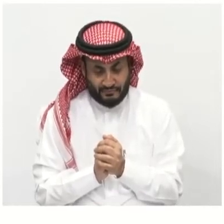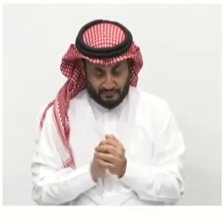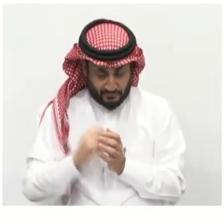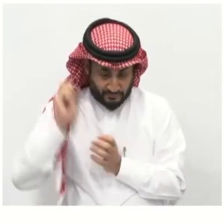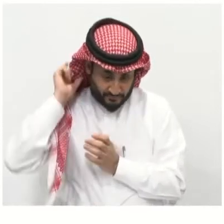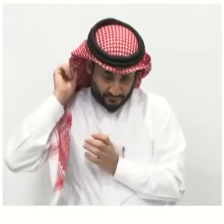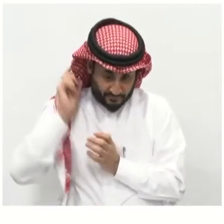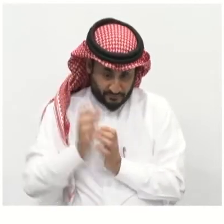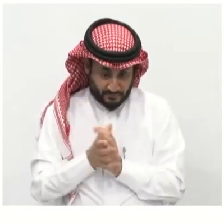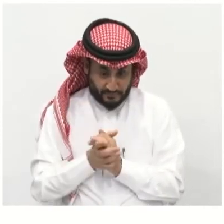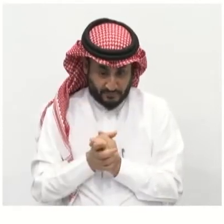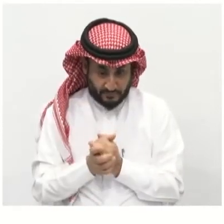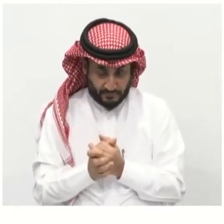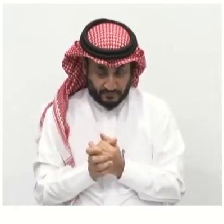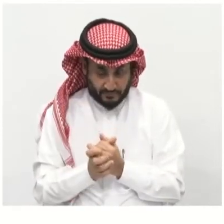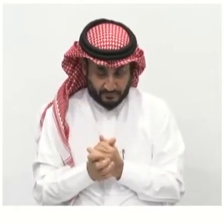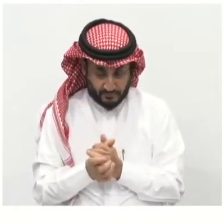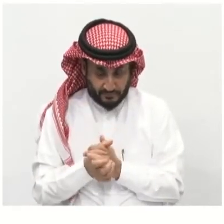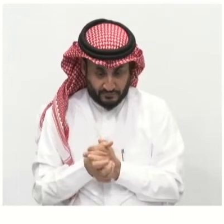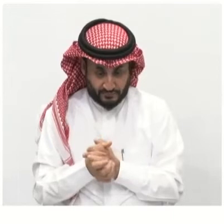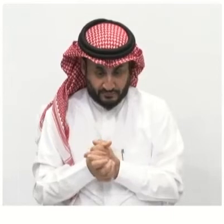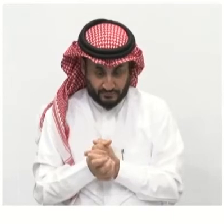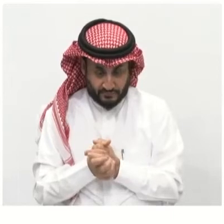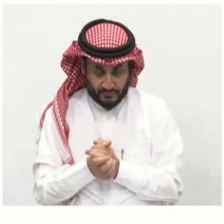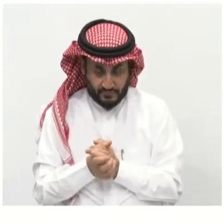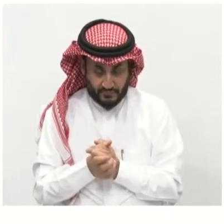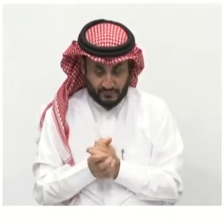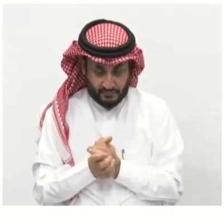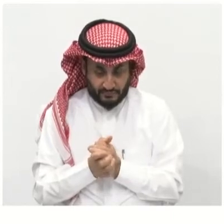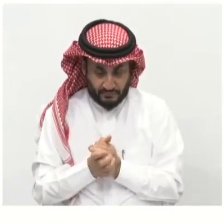especially violet blossoms.